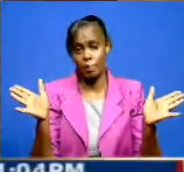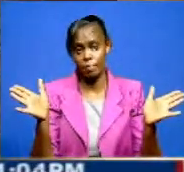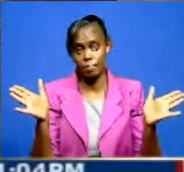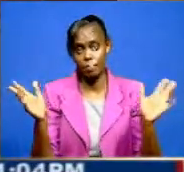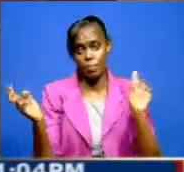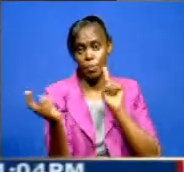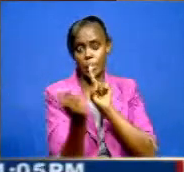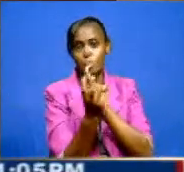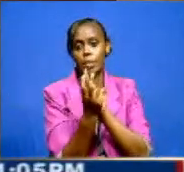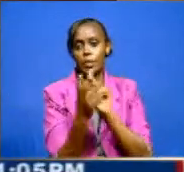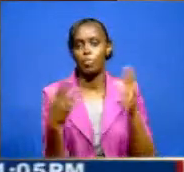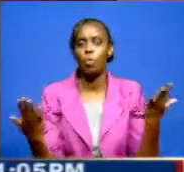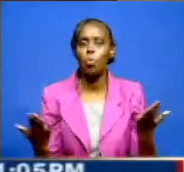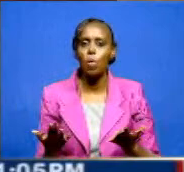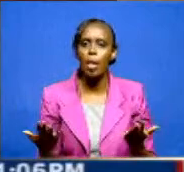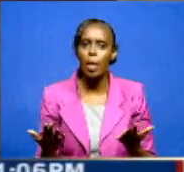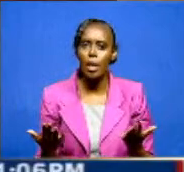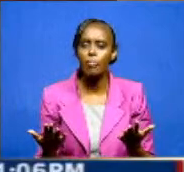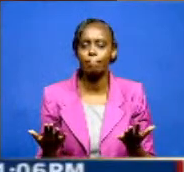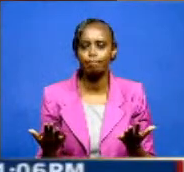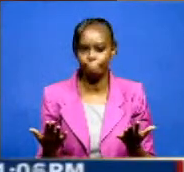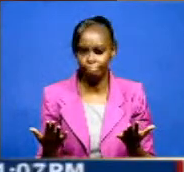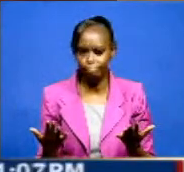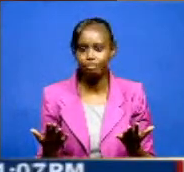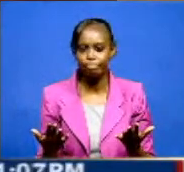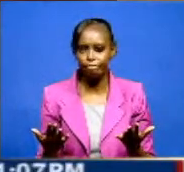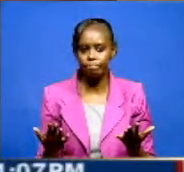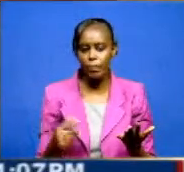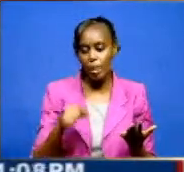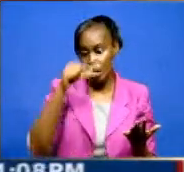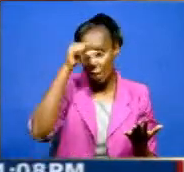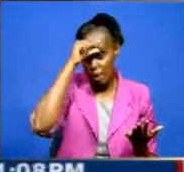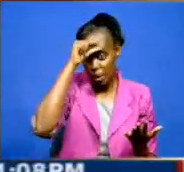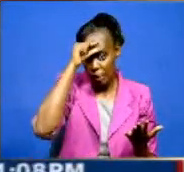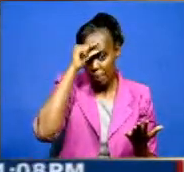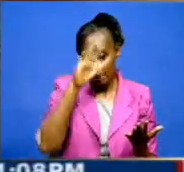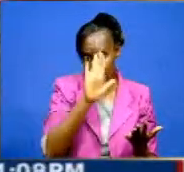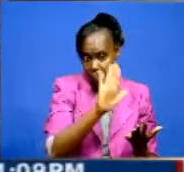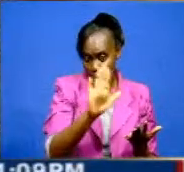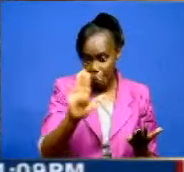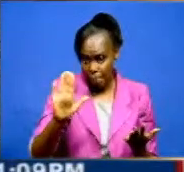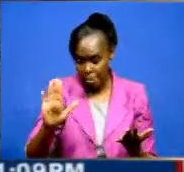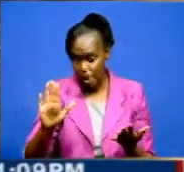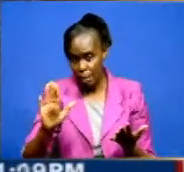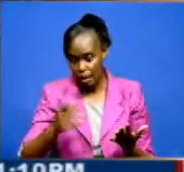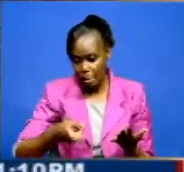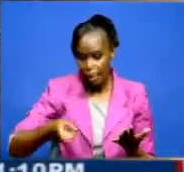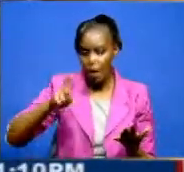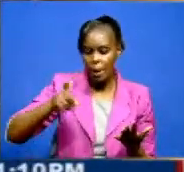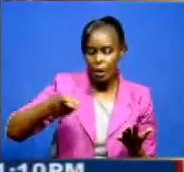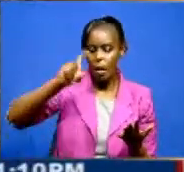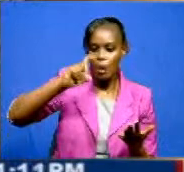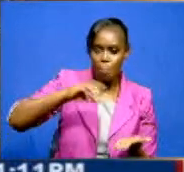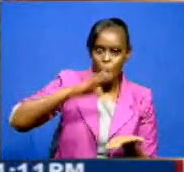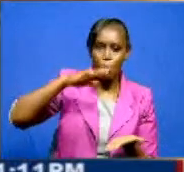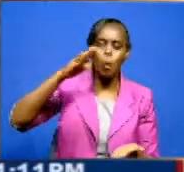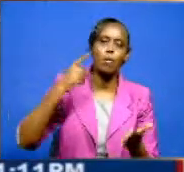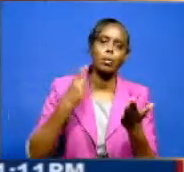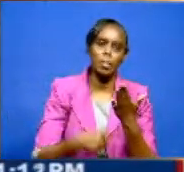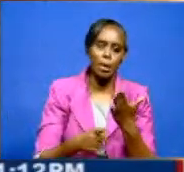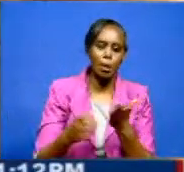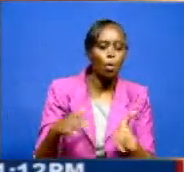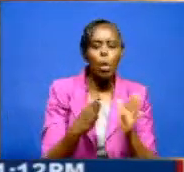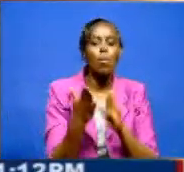perspective, where instead of these government entities accruing more taxes, they can be able to find a